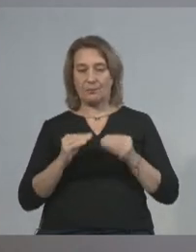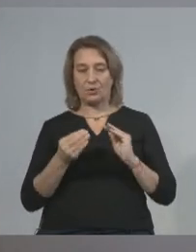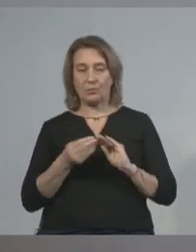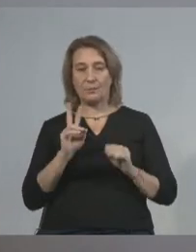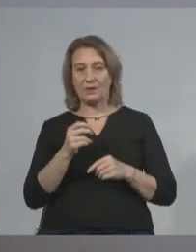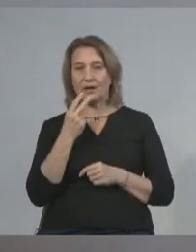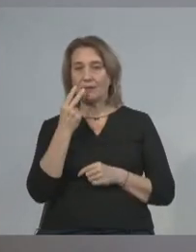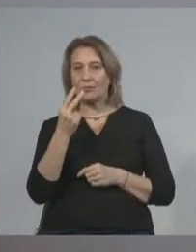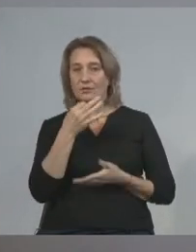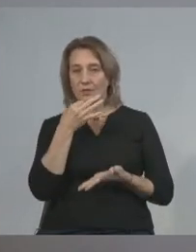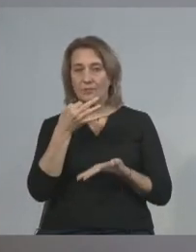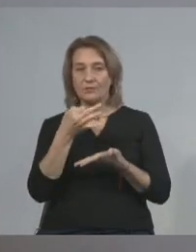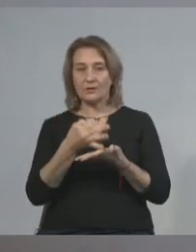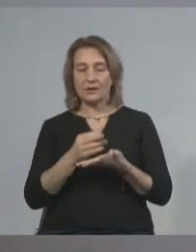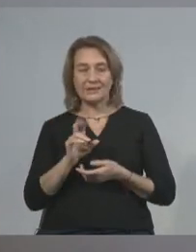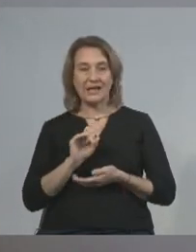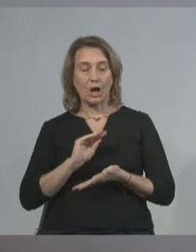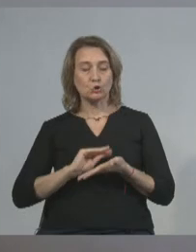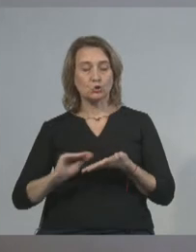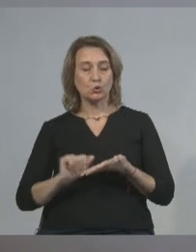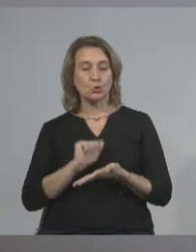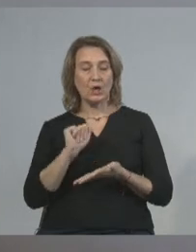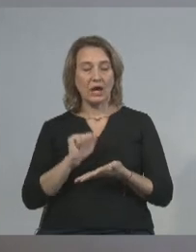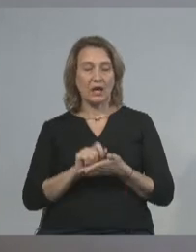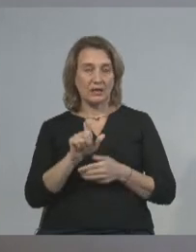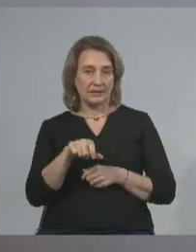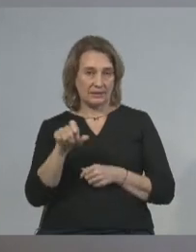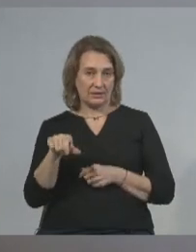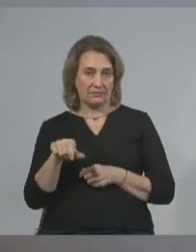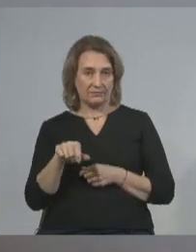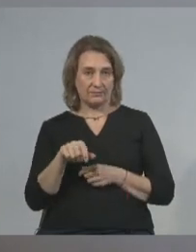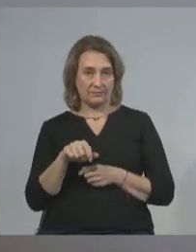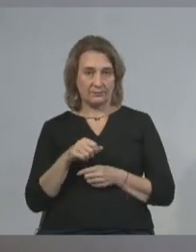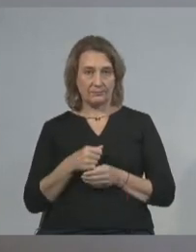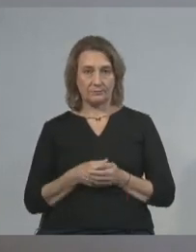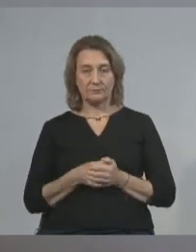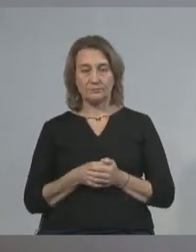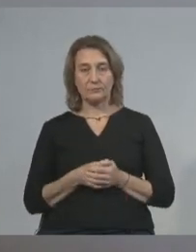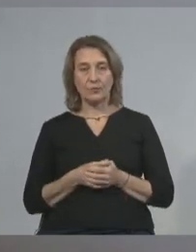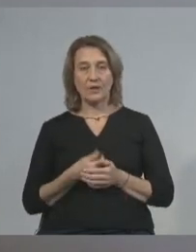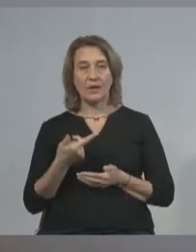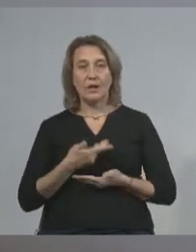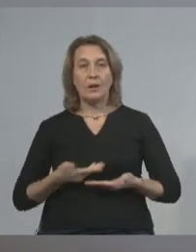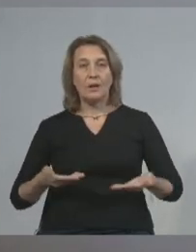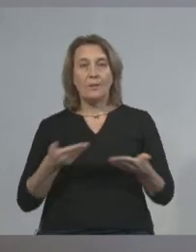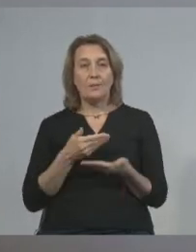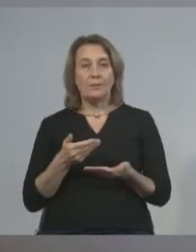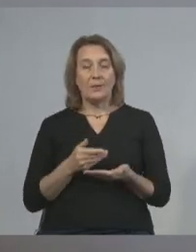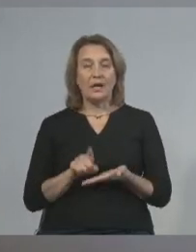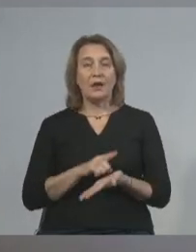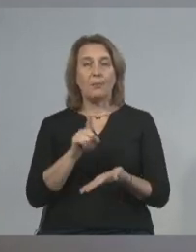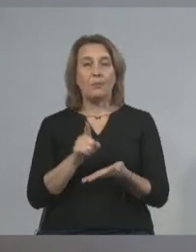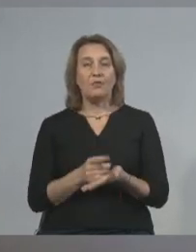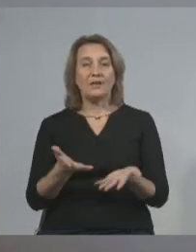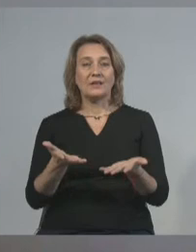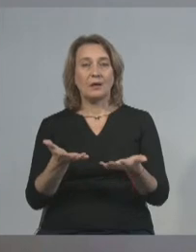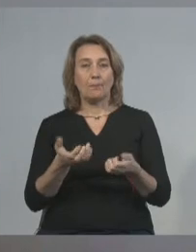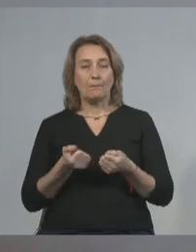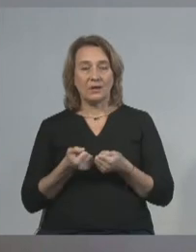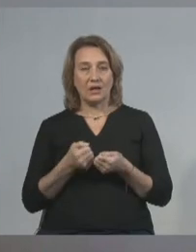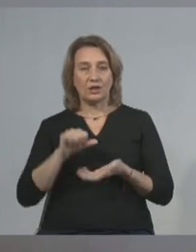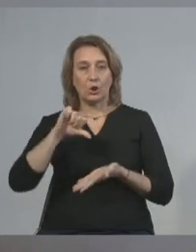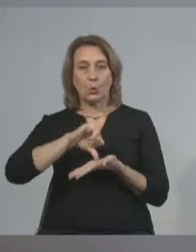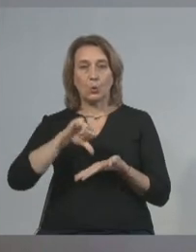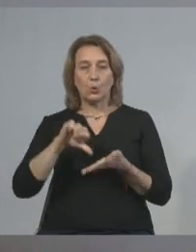let's say public presence in process of starting uh broader conversation and of course discussion of violence against uh